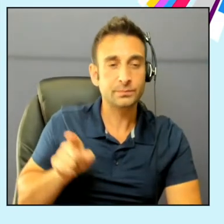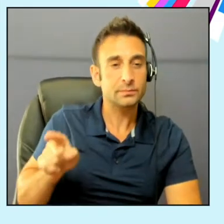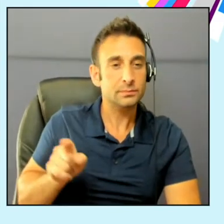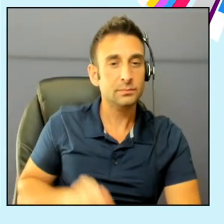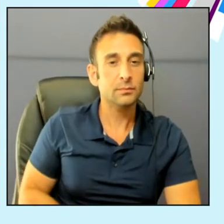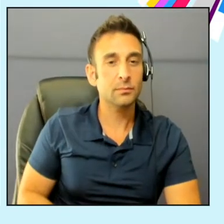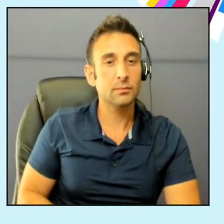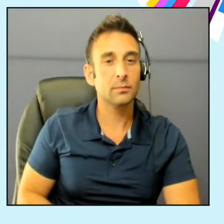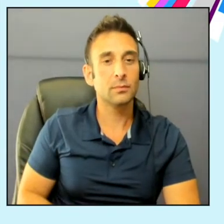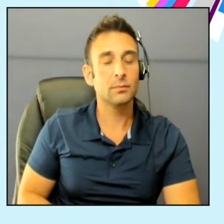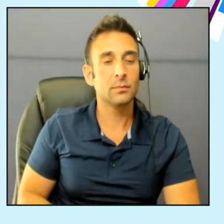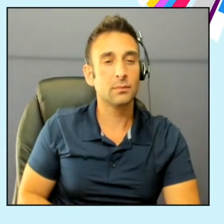Gurchatin.